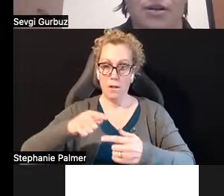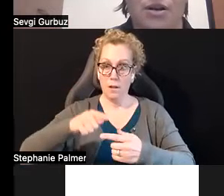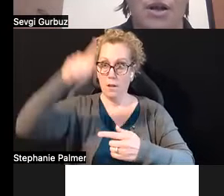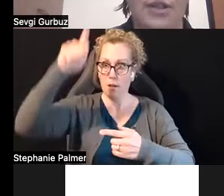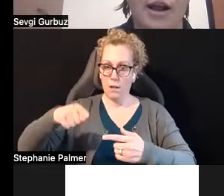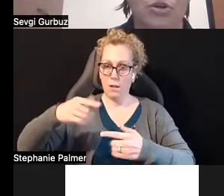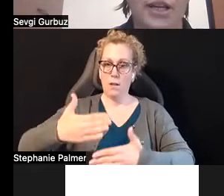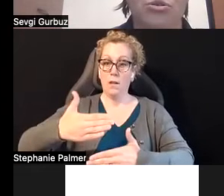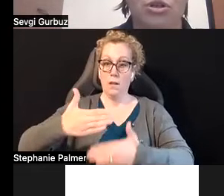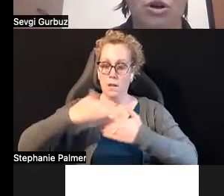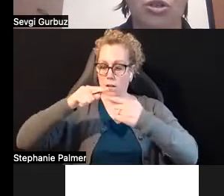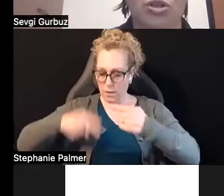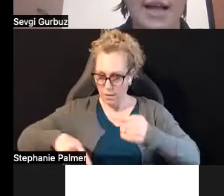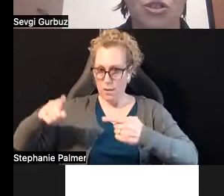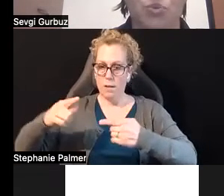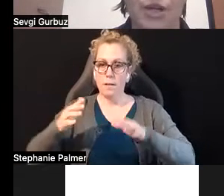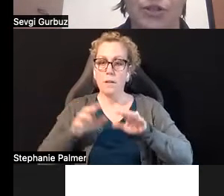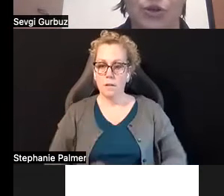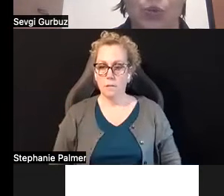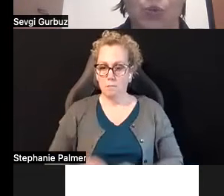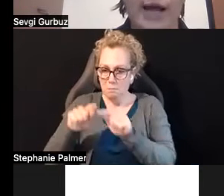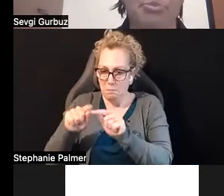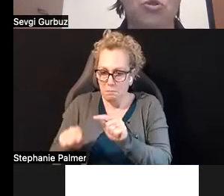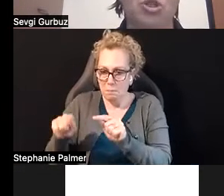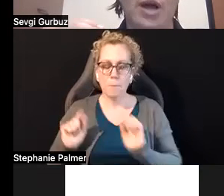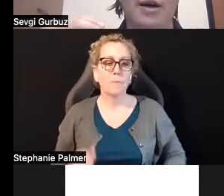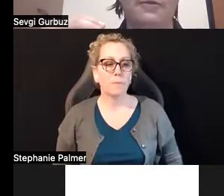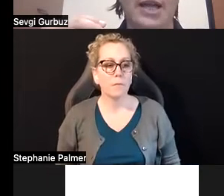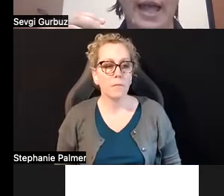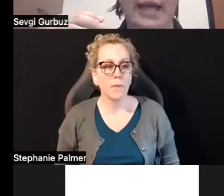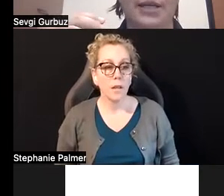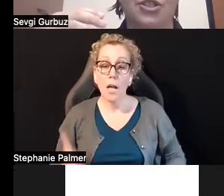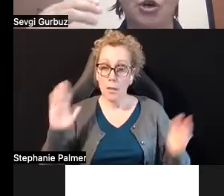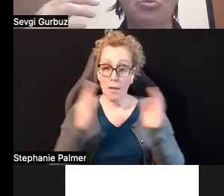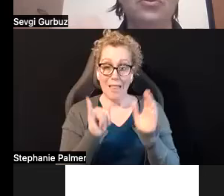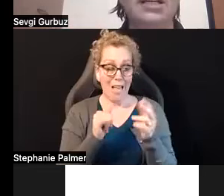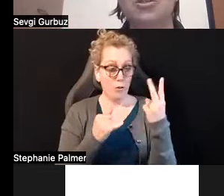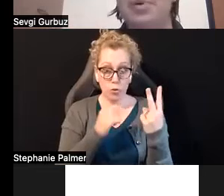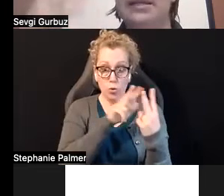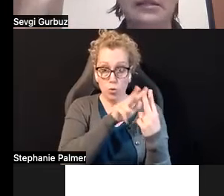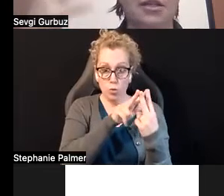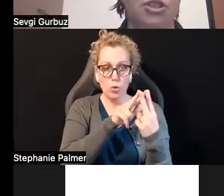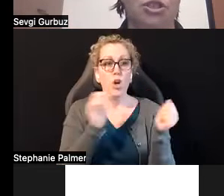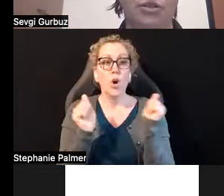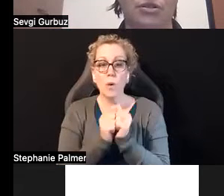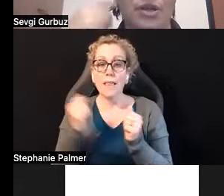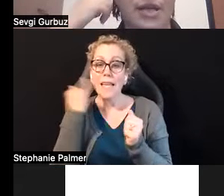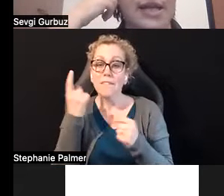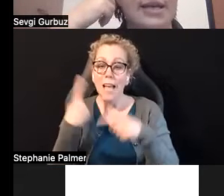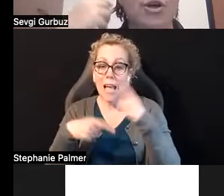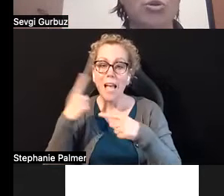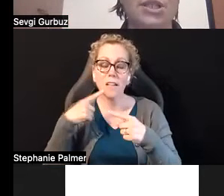data that I would like you to contrast with what happens when you have hands that are moving independently of each